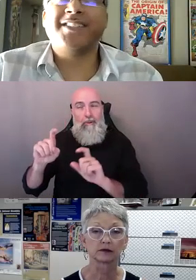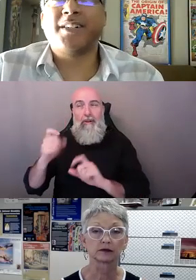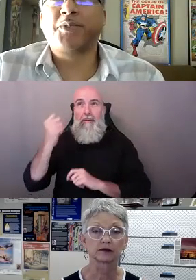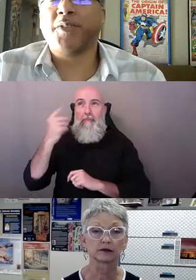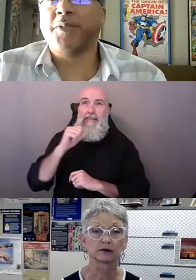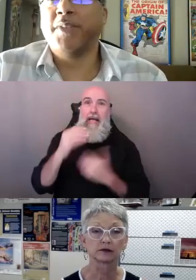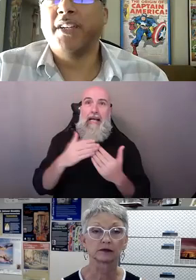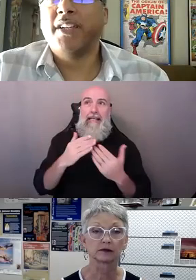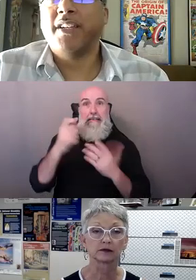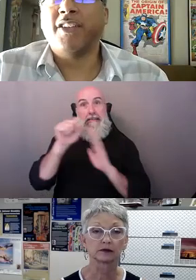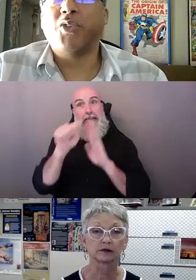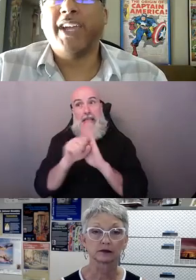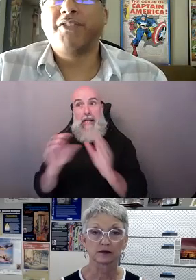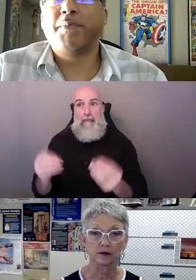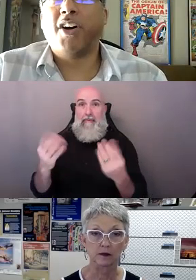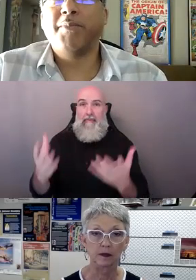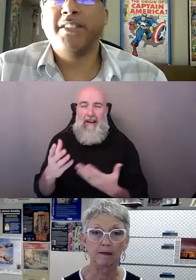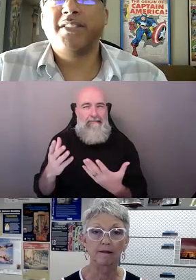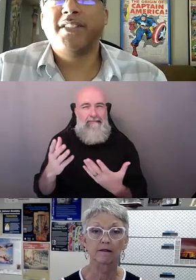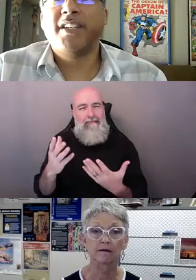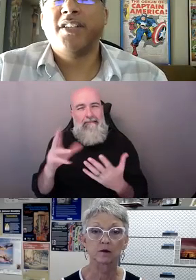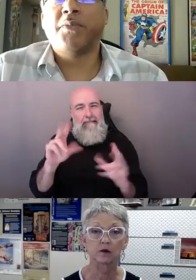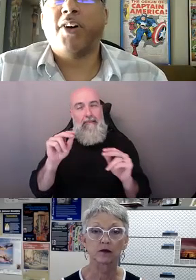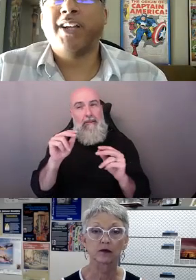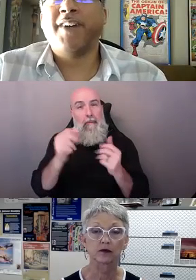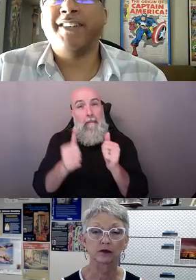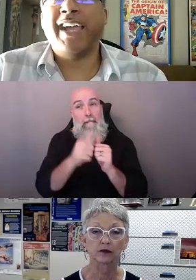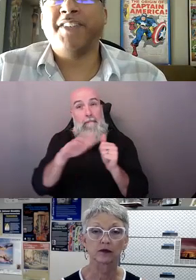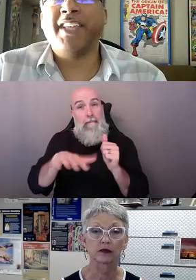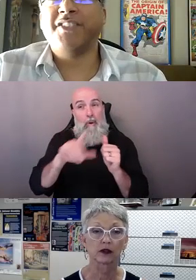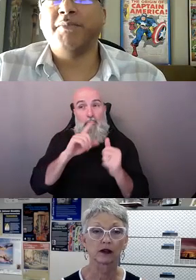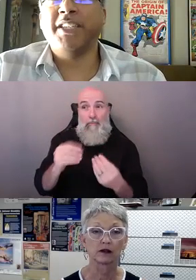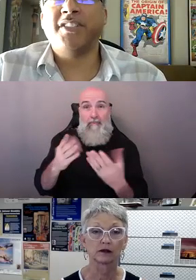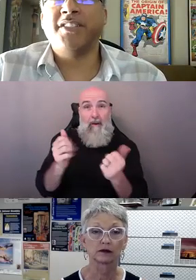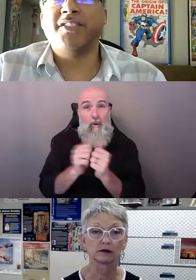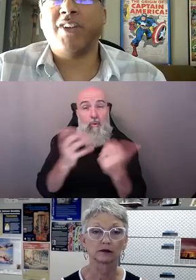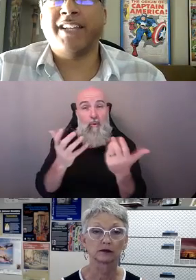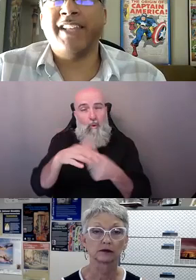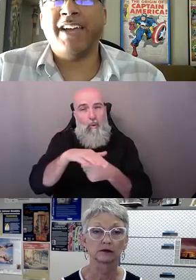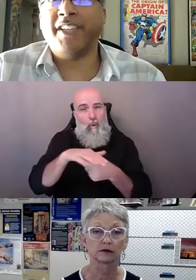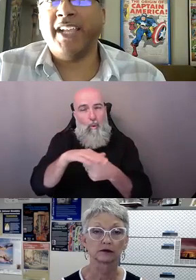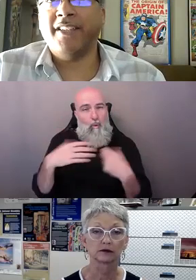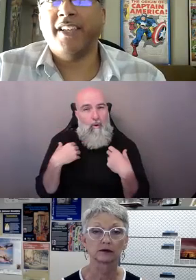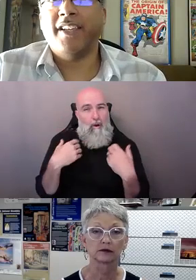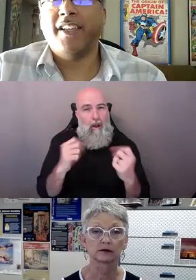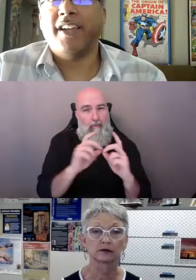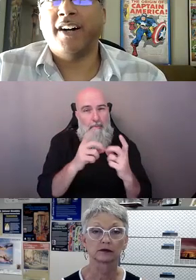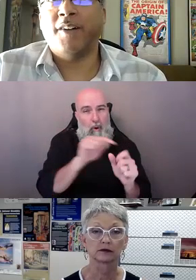lot of this comes from local health departments. So part of our navigation mission is to try to